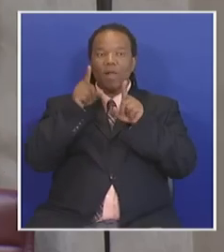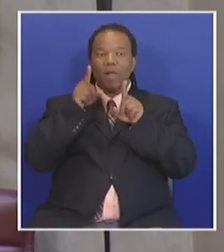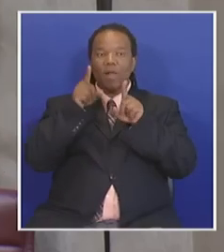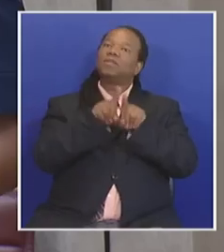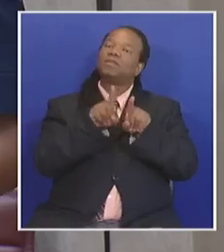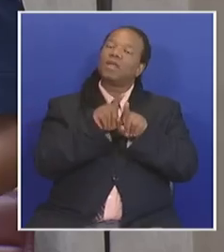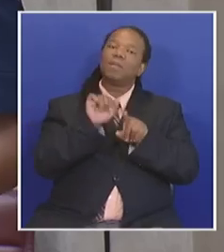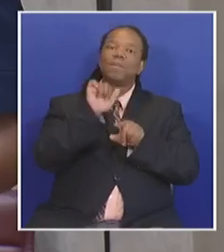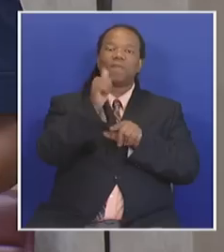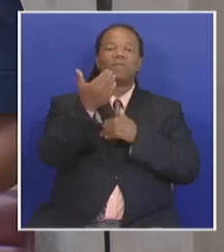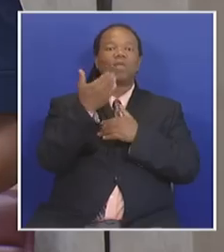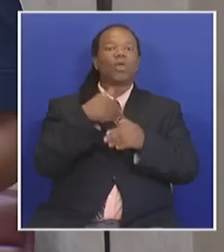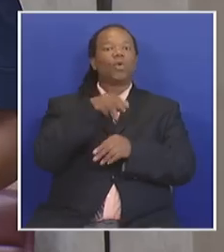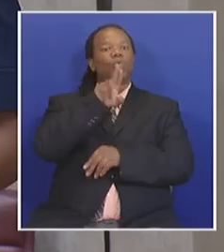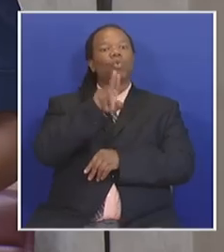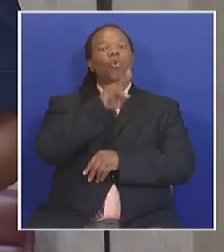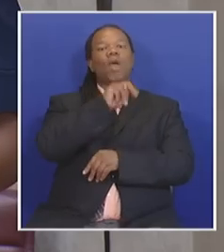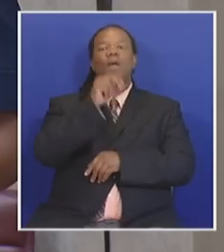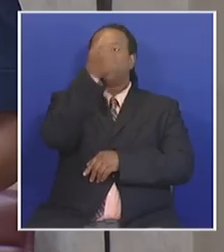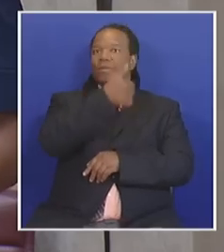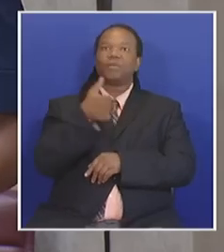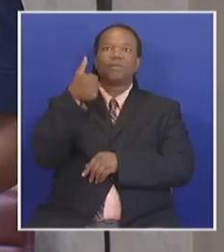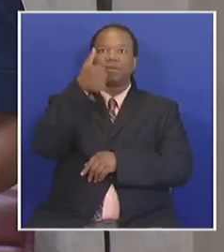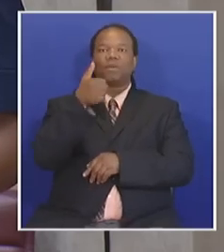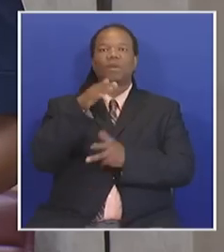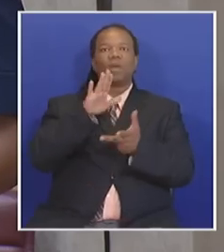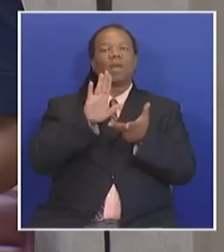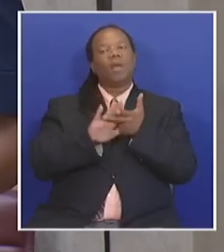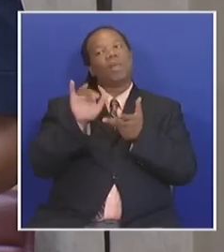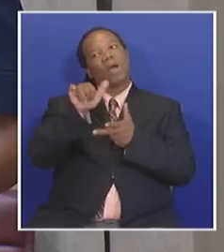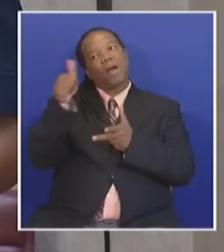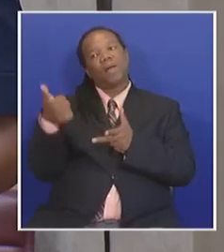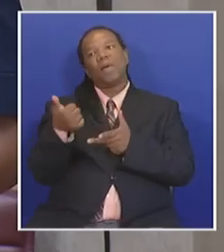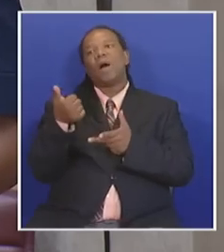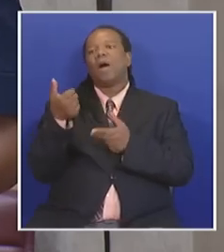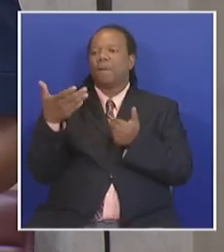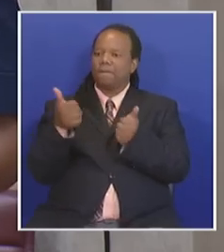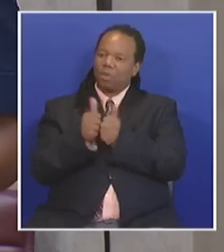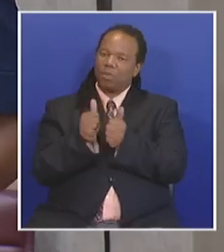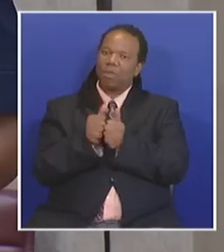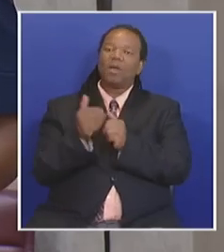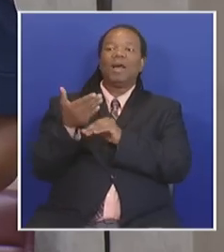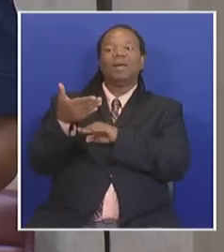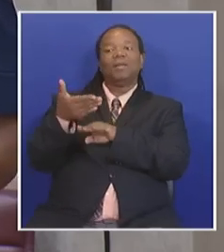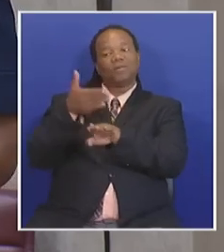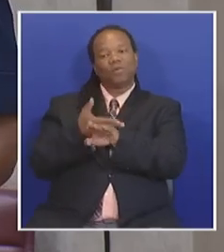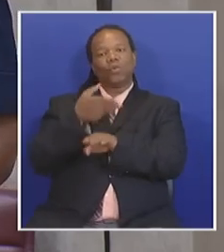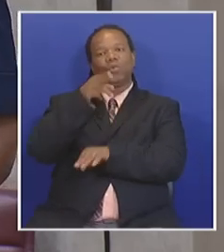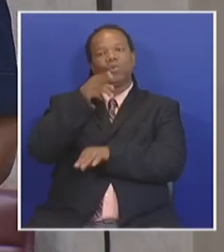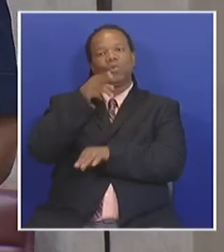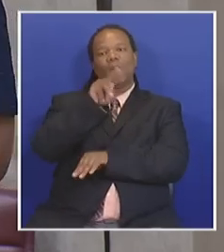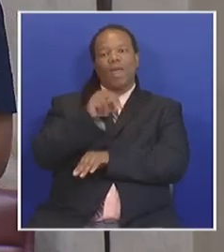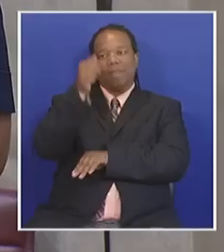Boutros Ghali, together with Youthant and Dag Hammarskjöld, were some of the United Nations Secretary Generals who considered the